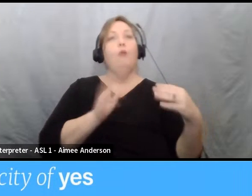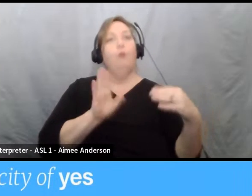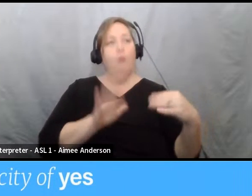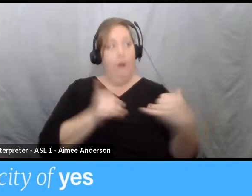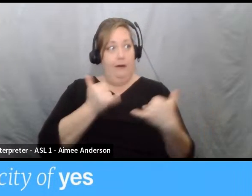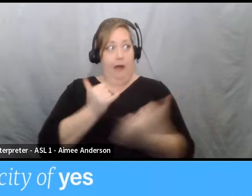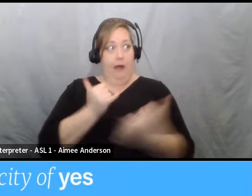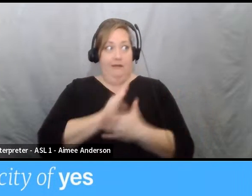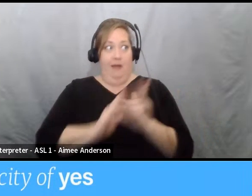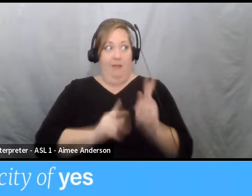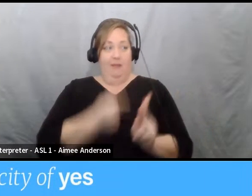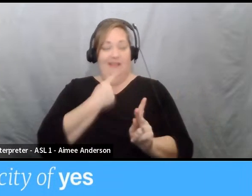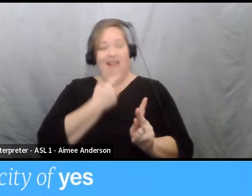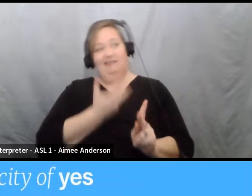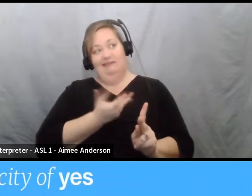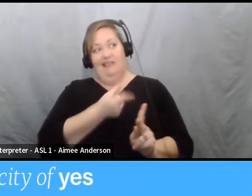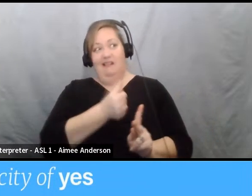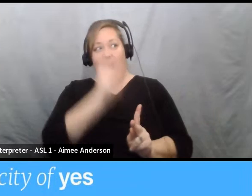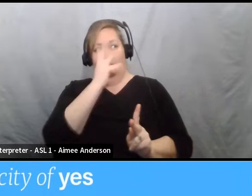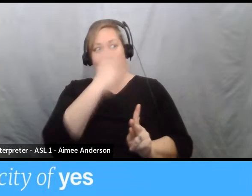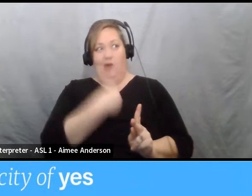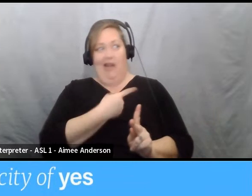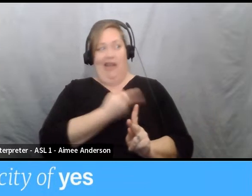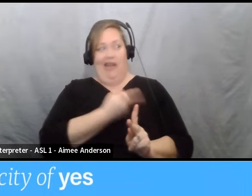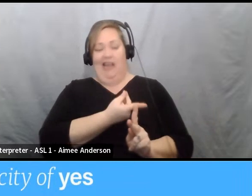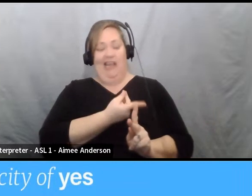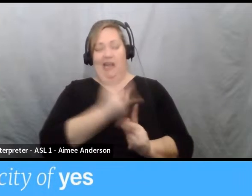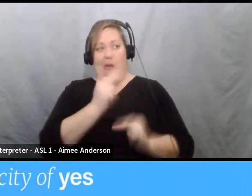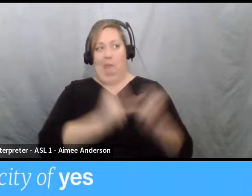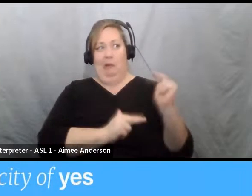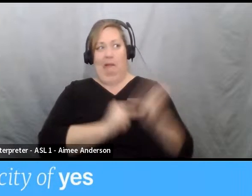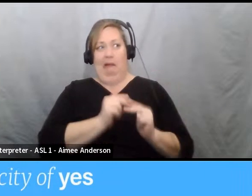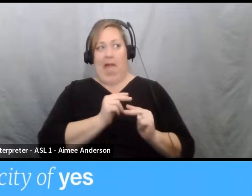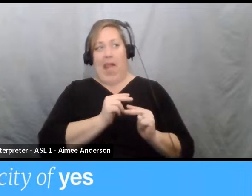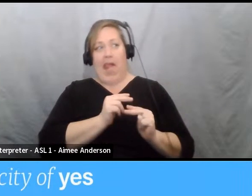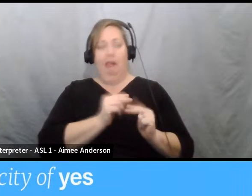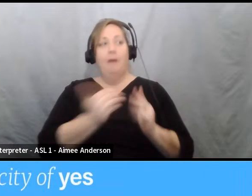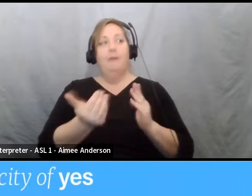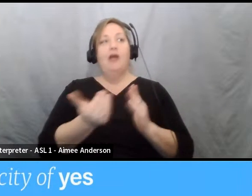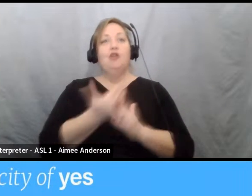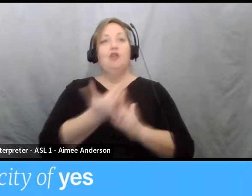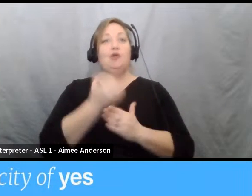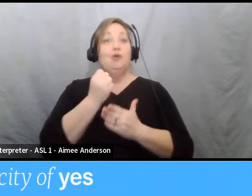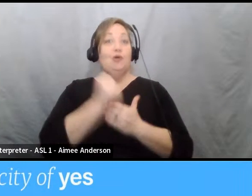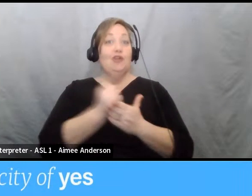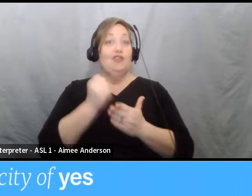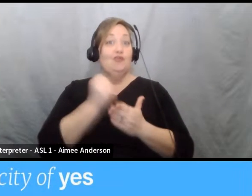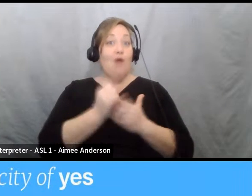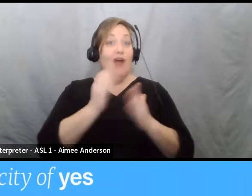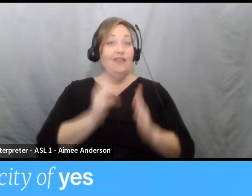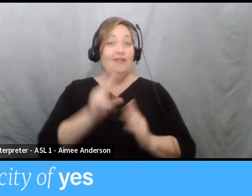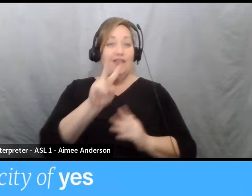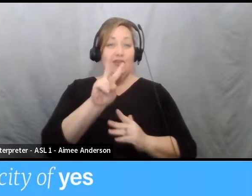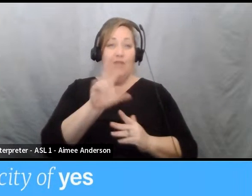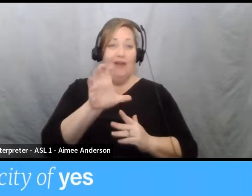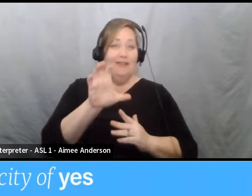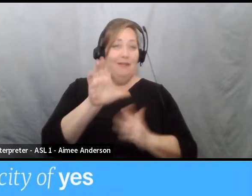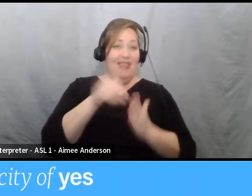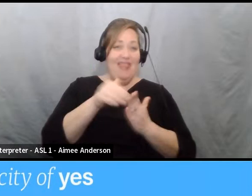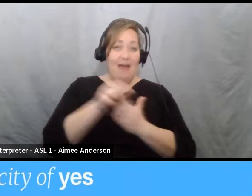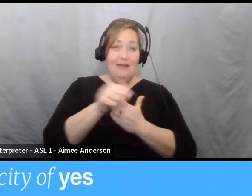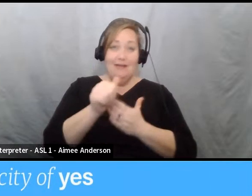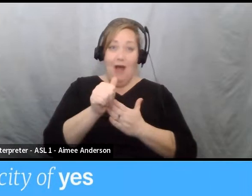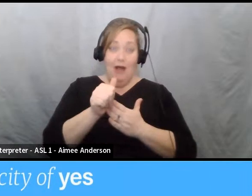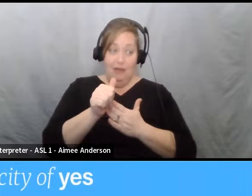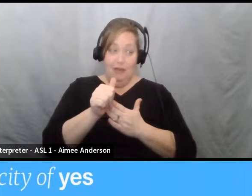have said things like, well, they're not the prettiest buildings in the world, but a new construction home ownership unit for $200 and some $1,000, I don't know what that